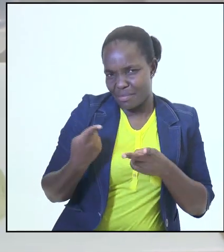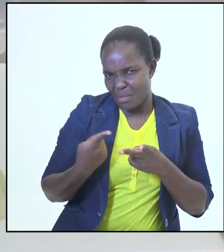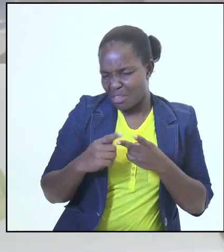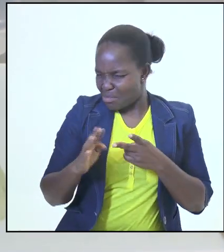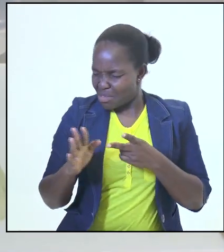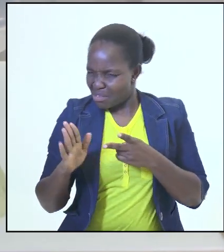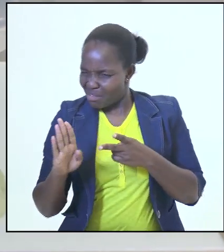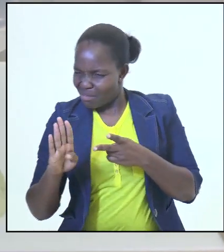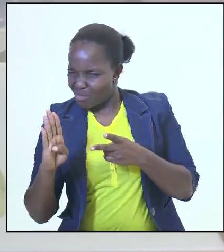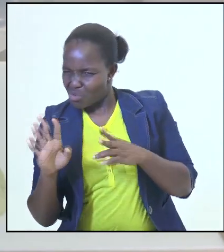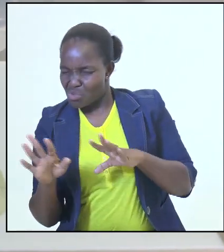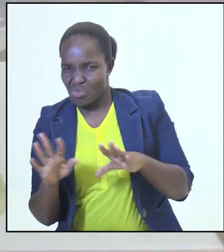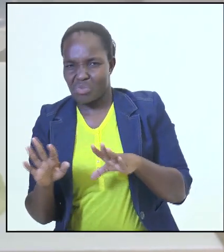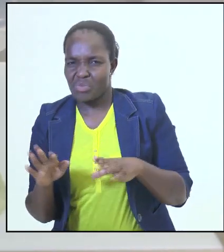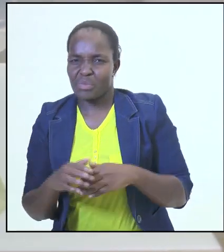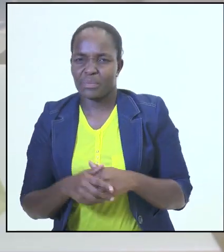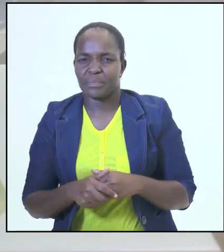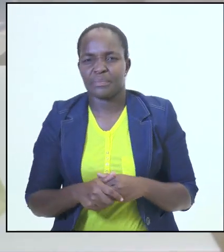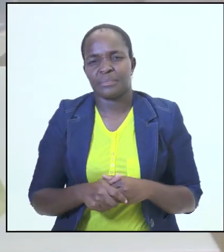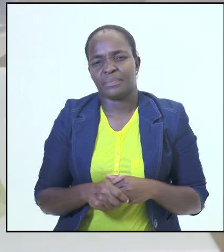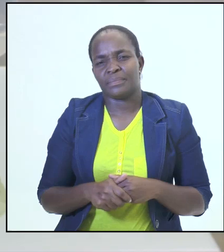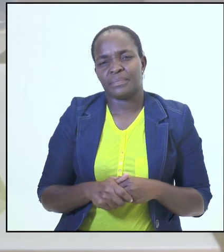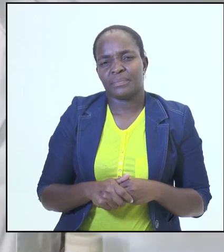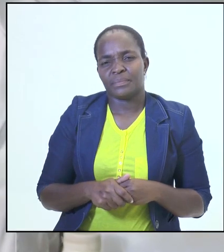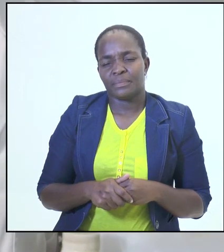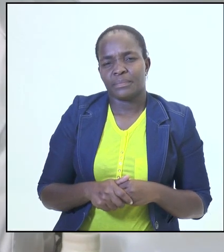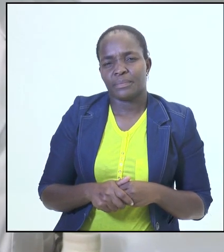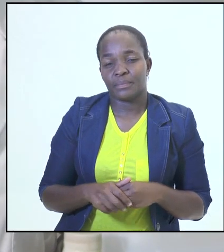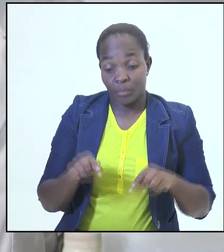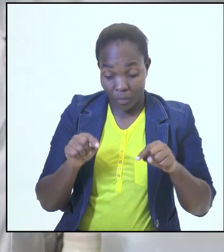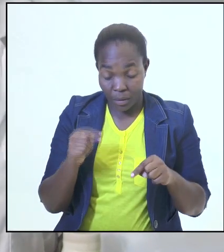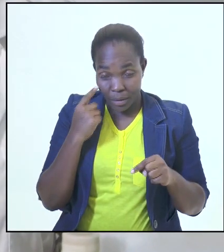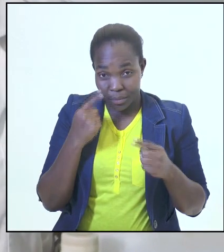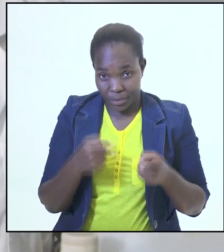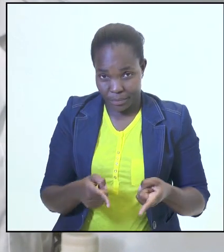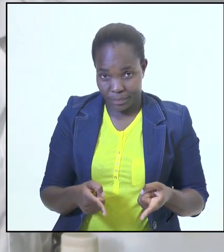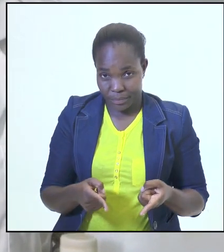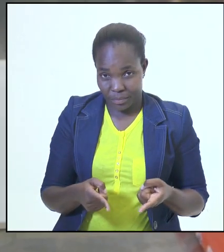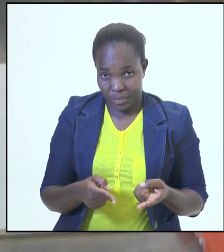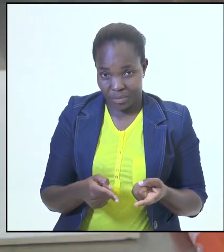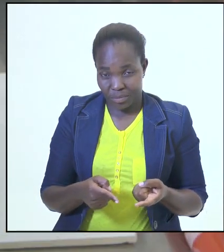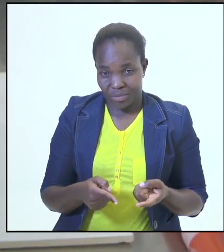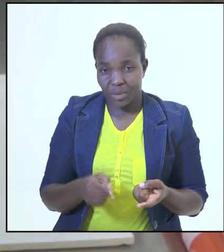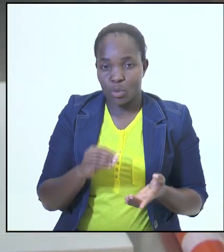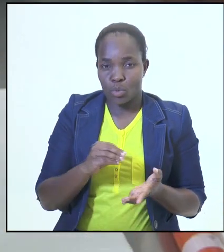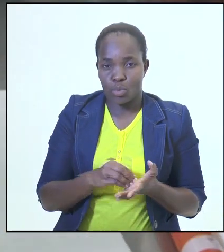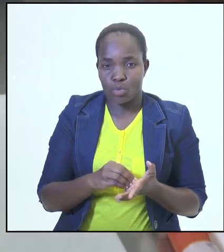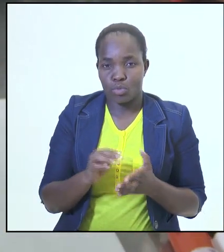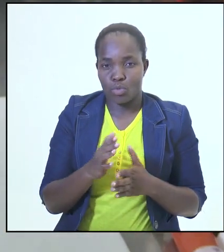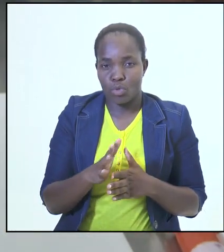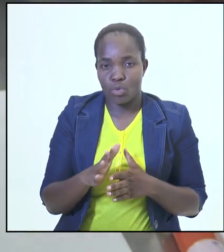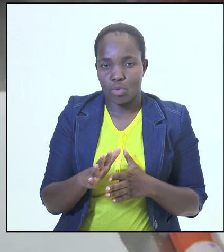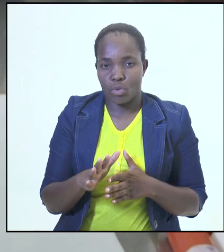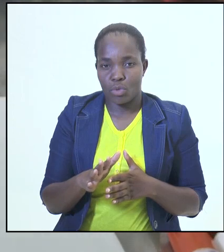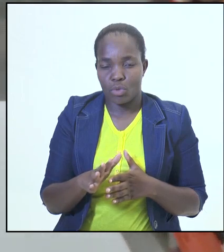Yes, nature does not want it looking like this. Now we rinse the pale leaf in warm water to soften